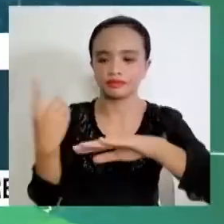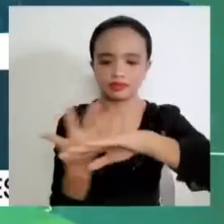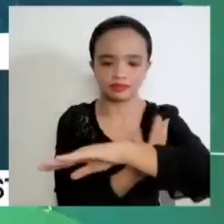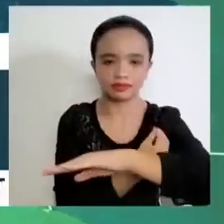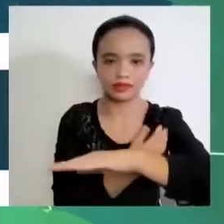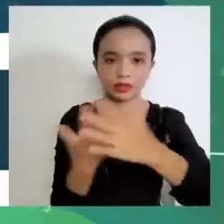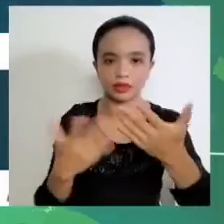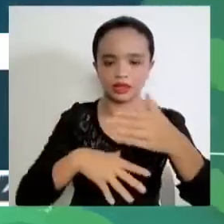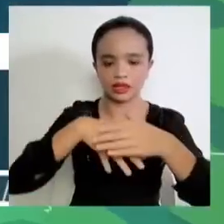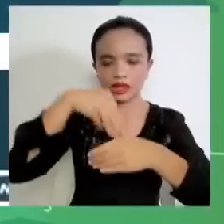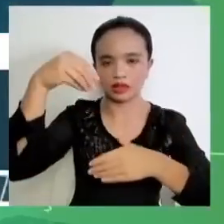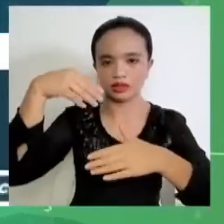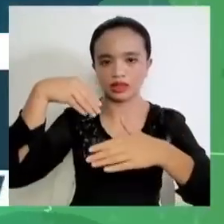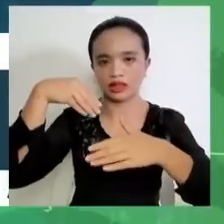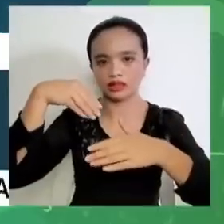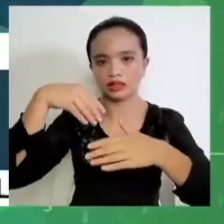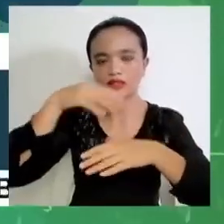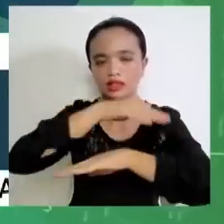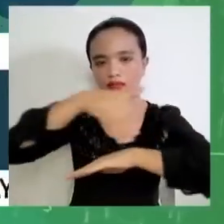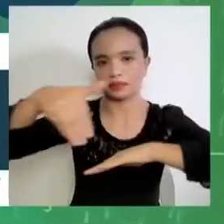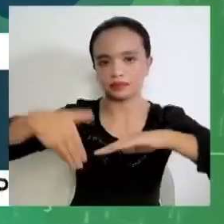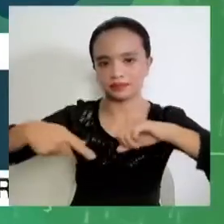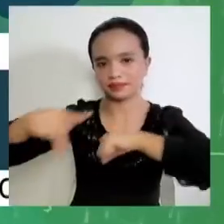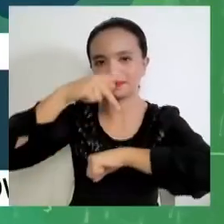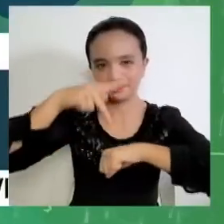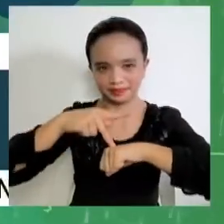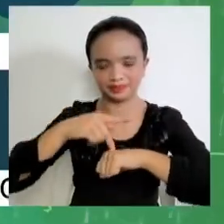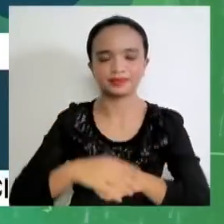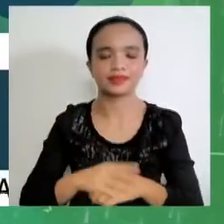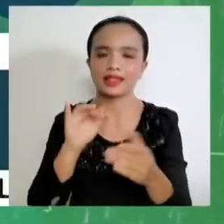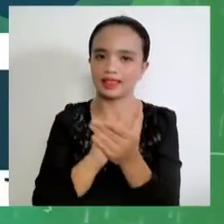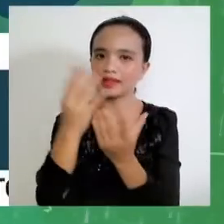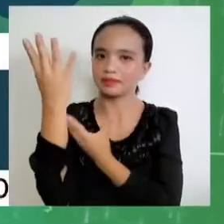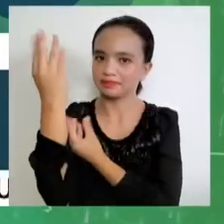our Philippine area of responsibility. And that's all for